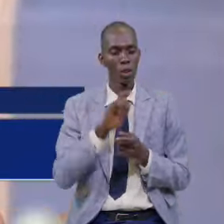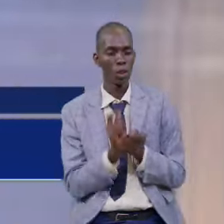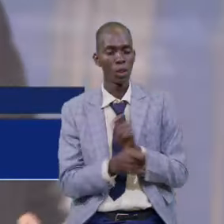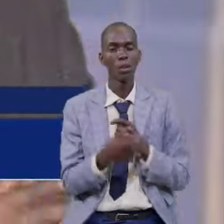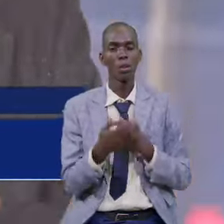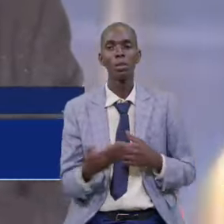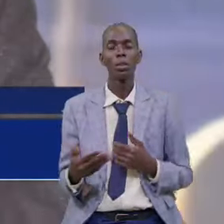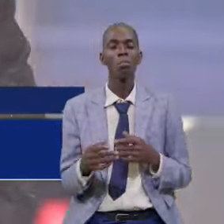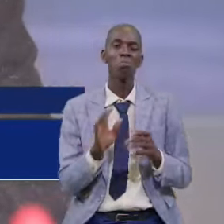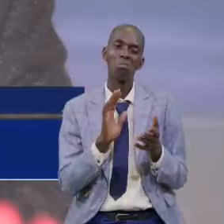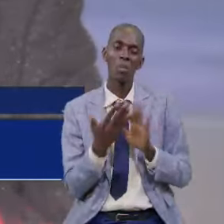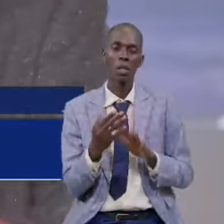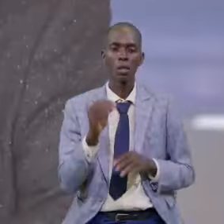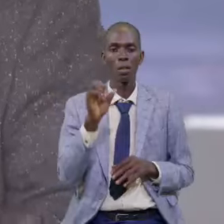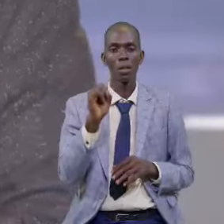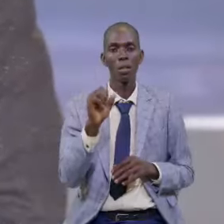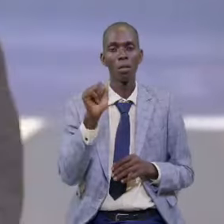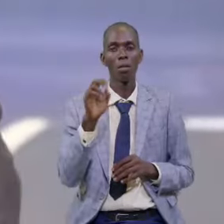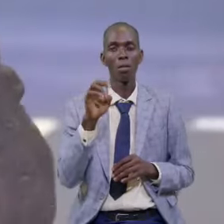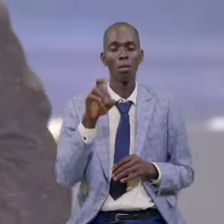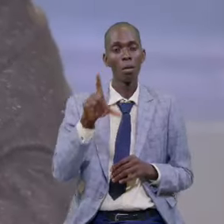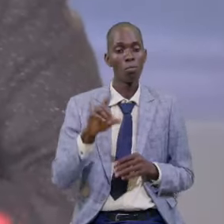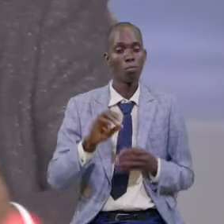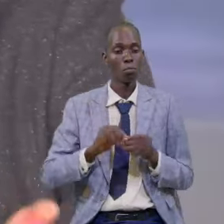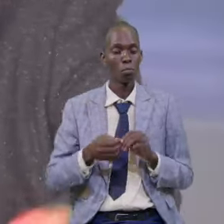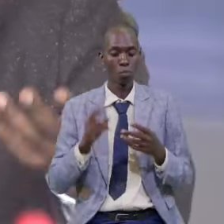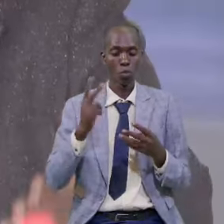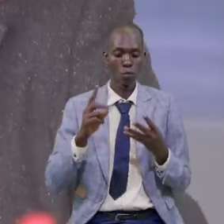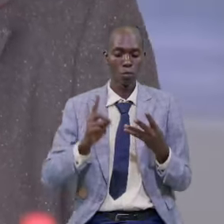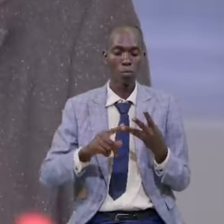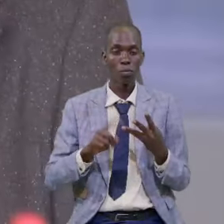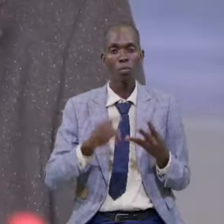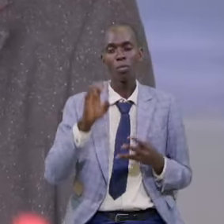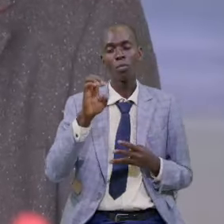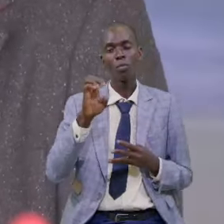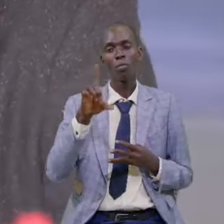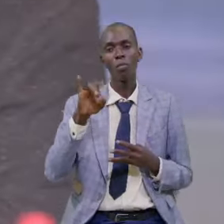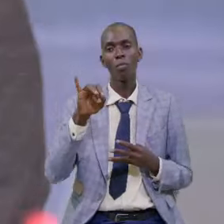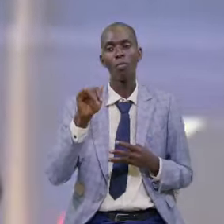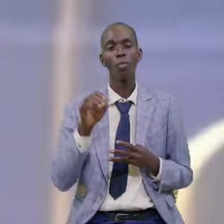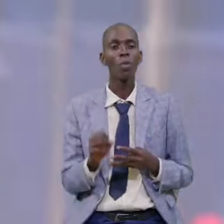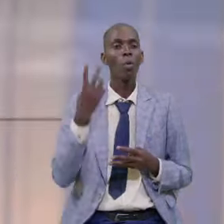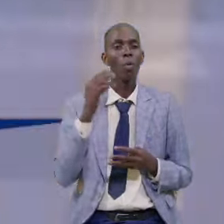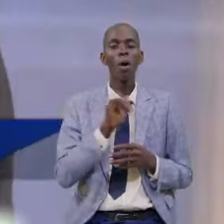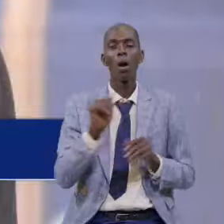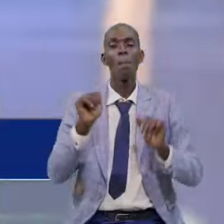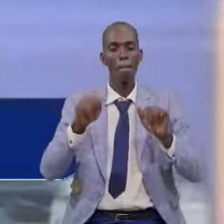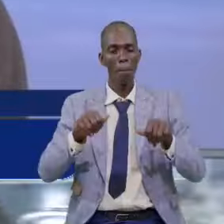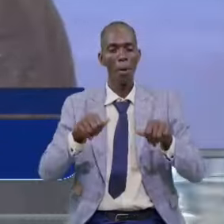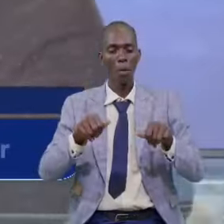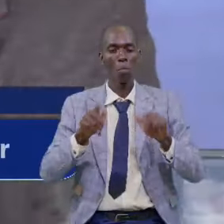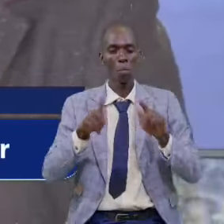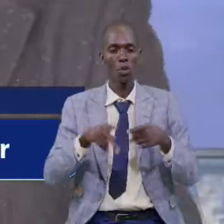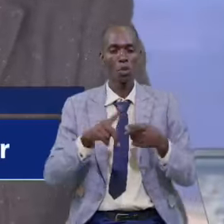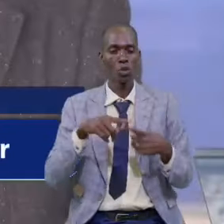like Saul. And then number two, Eliab was a possible change maker. That's why the whole